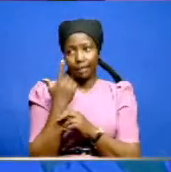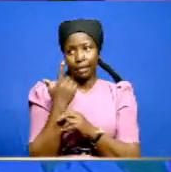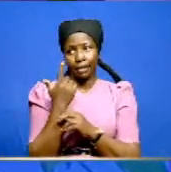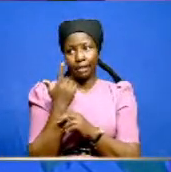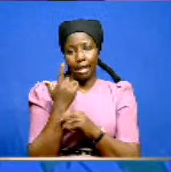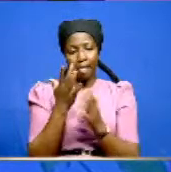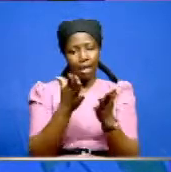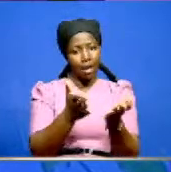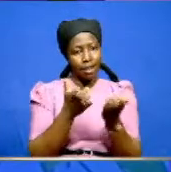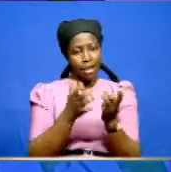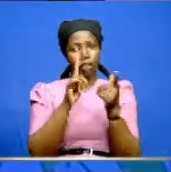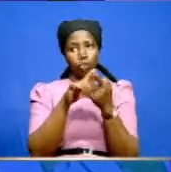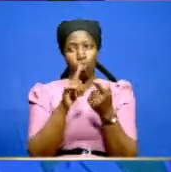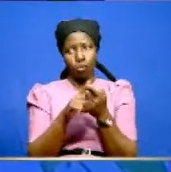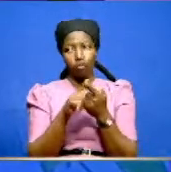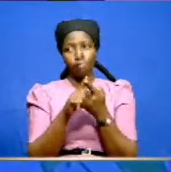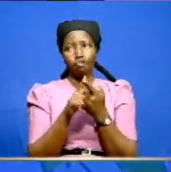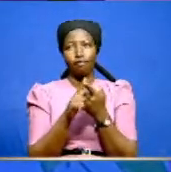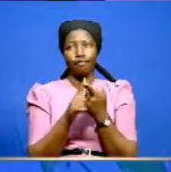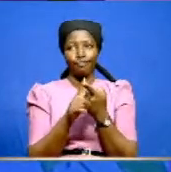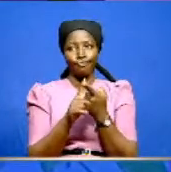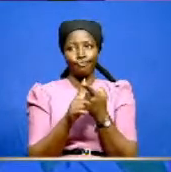to treat everybody,